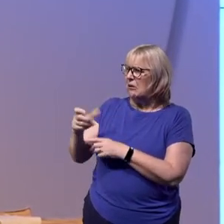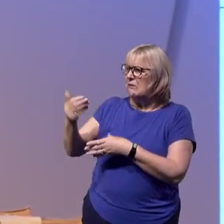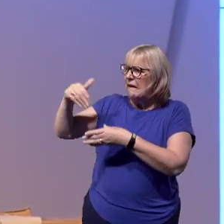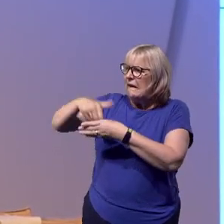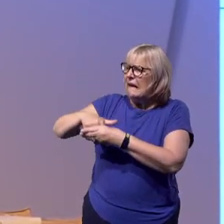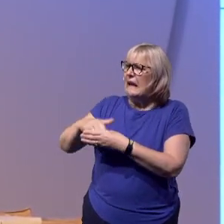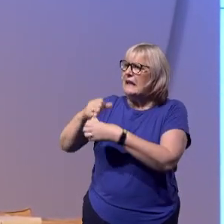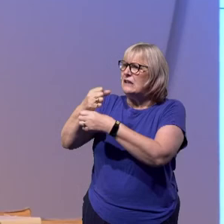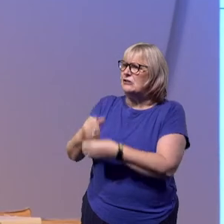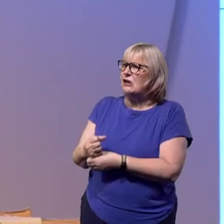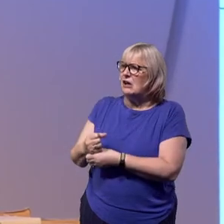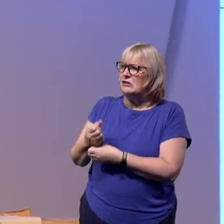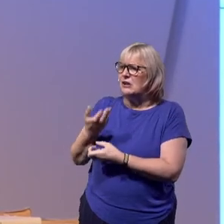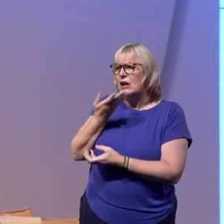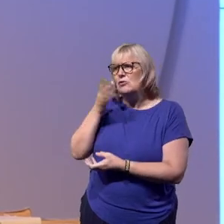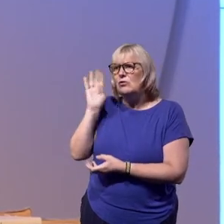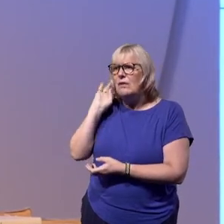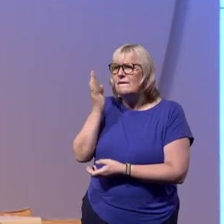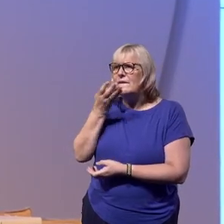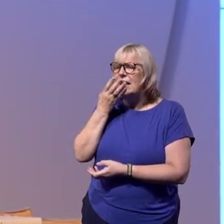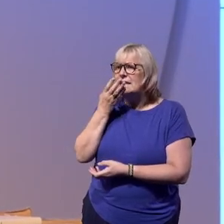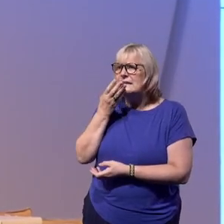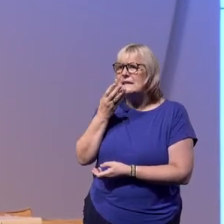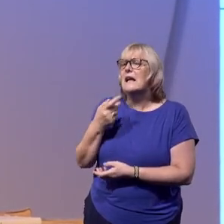on business trips with men who'd gone from the brothel